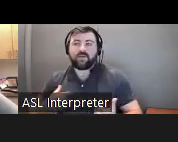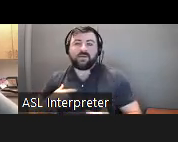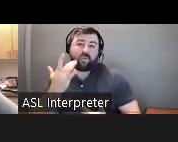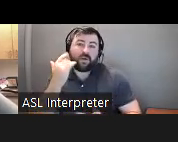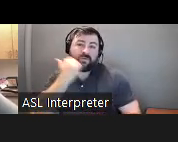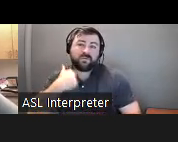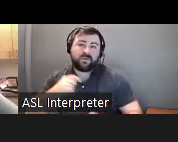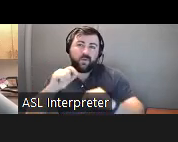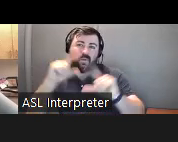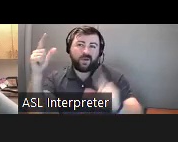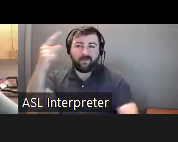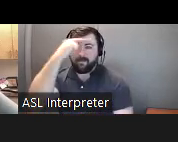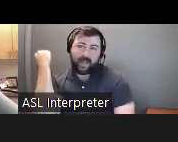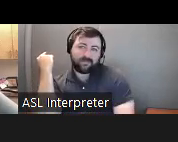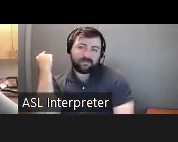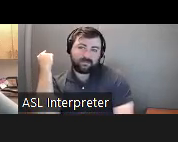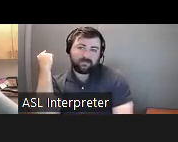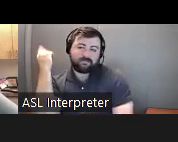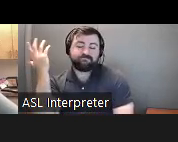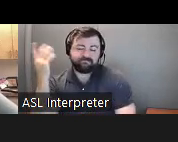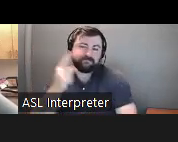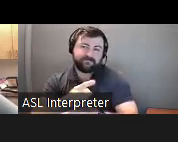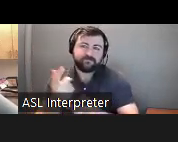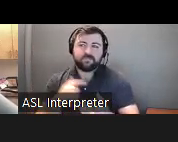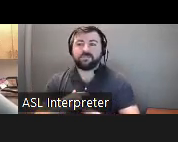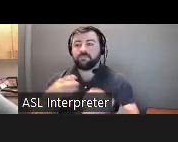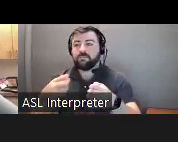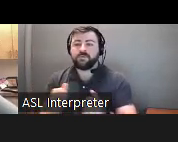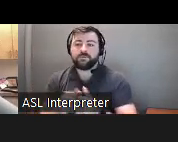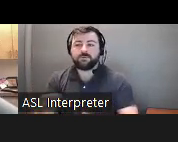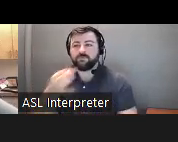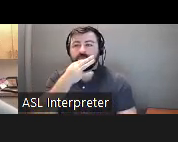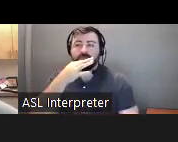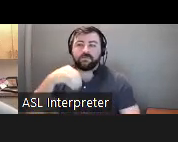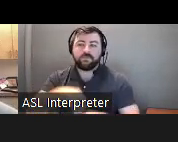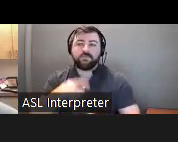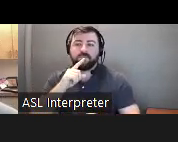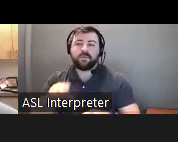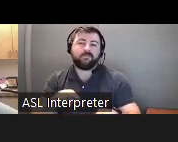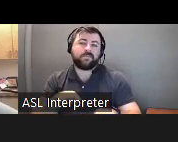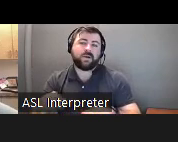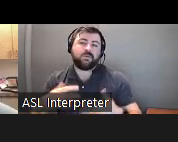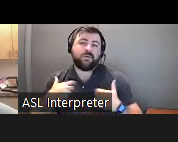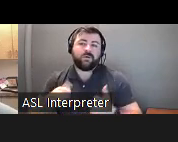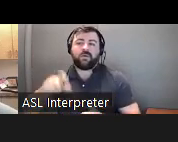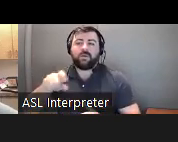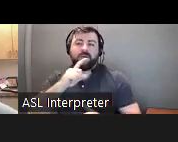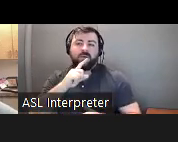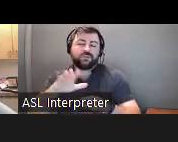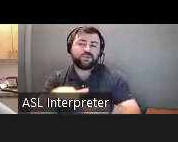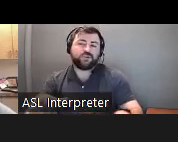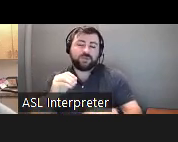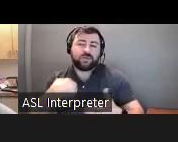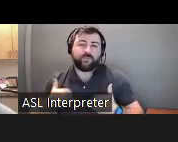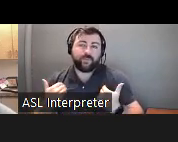right? Let me see, person with expertise in the behavioral health needs of children and youth.